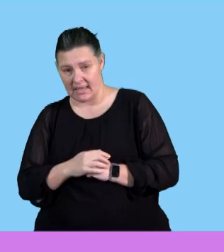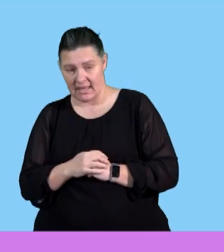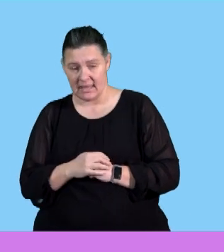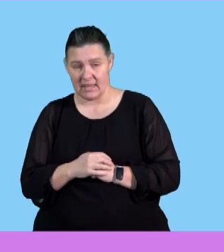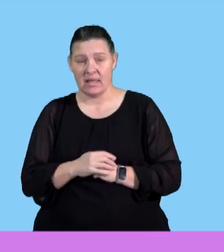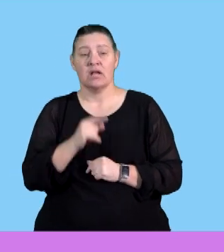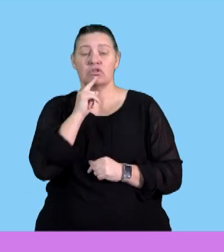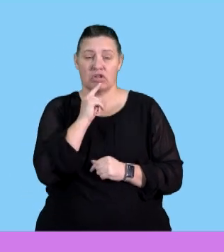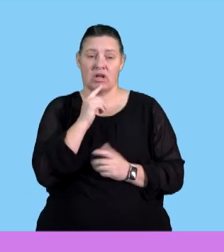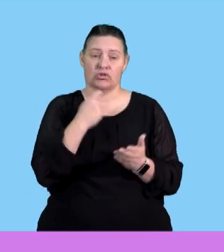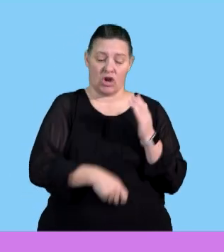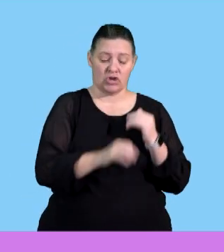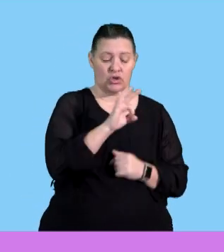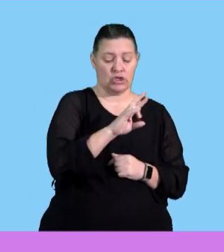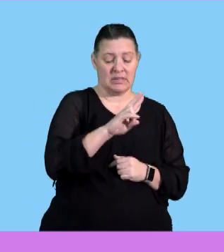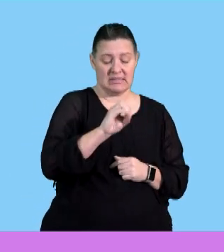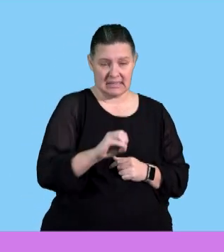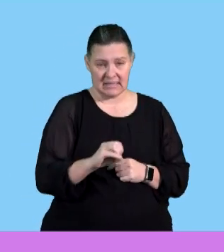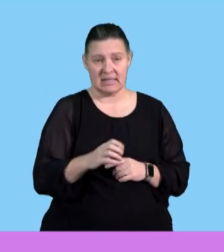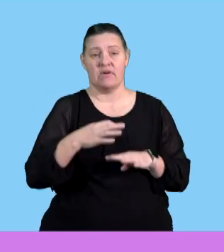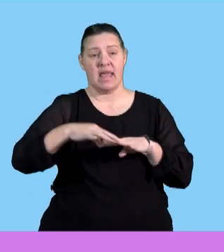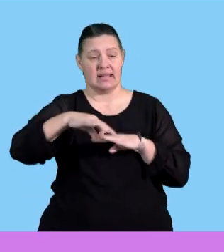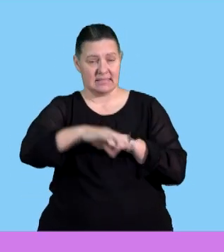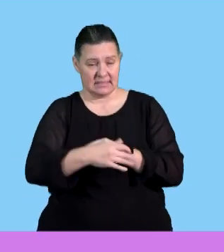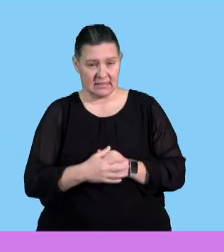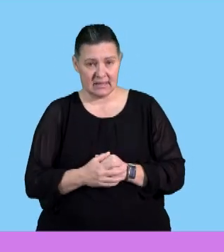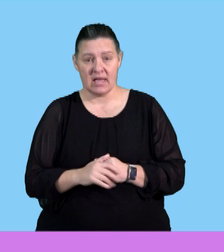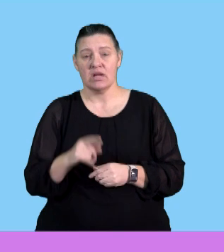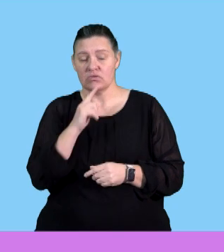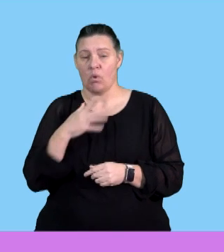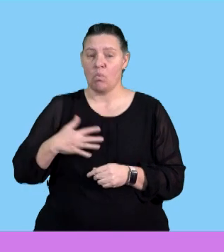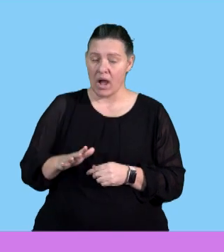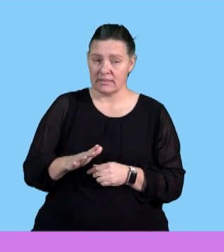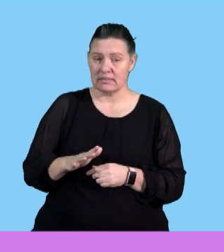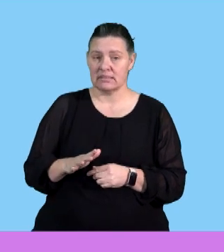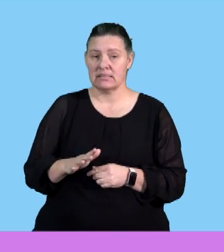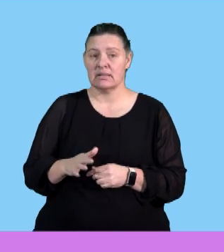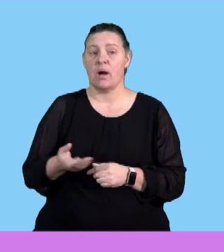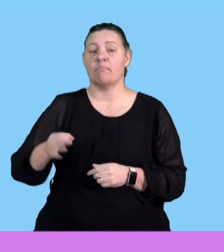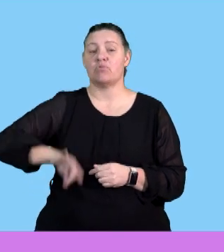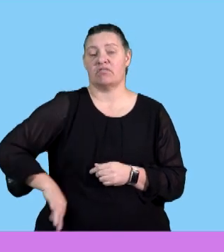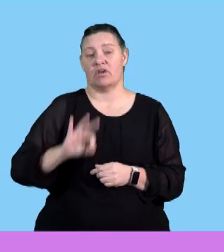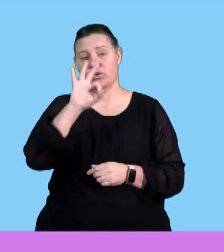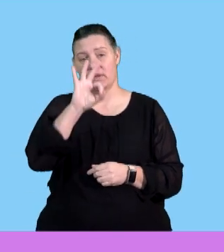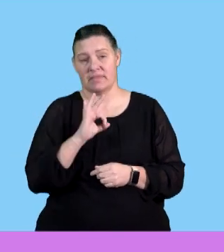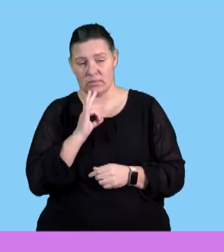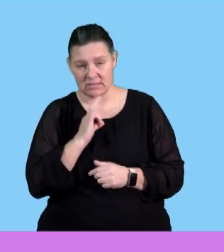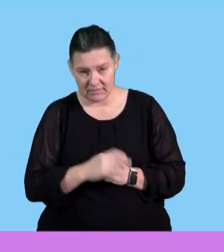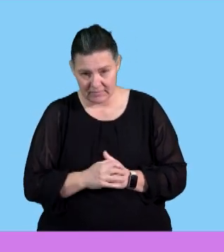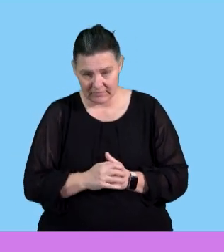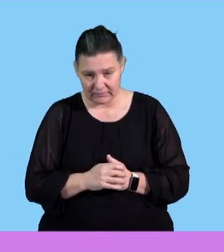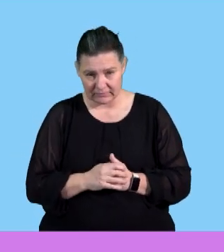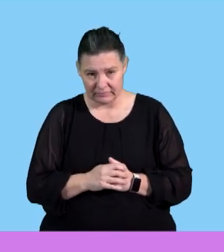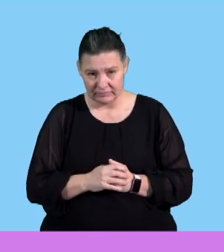She charges clients 320 Rand per set of nails, and she wants to make the